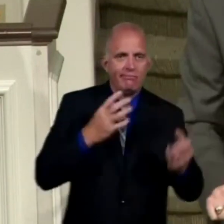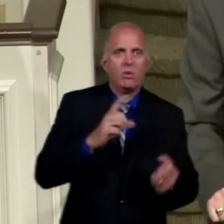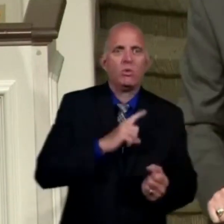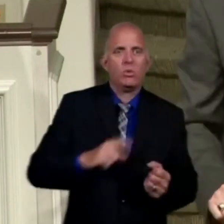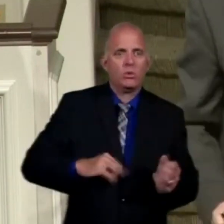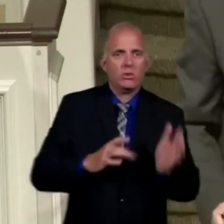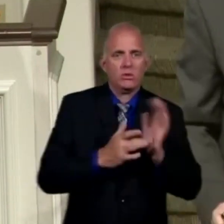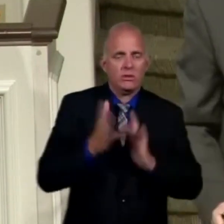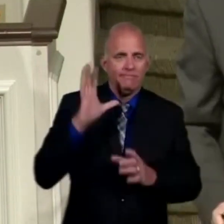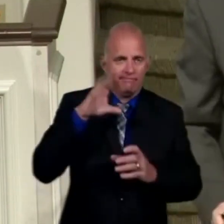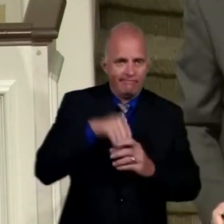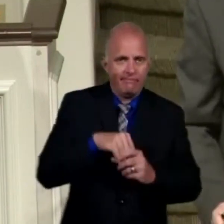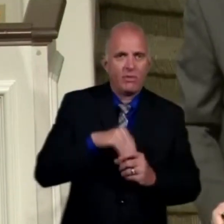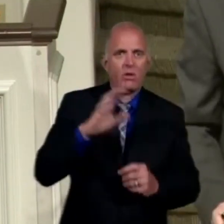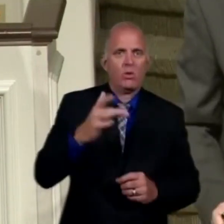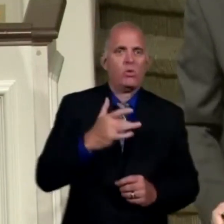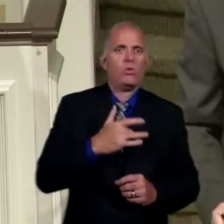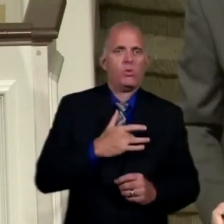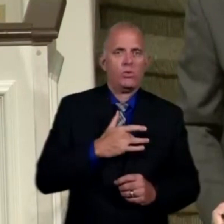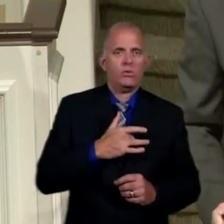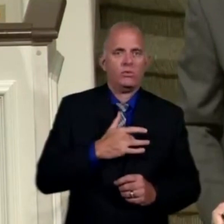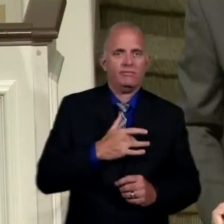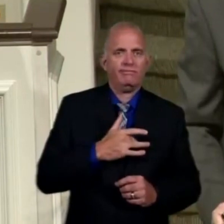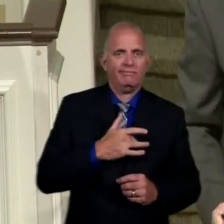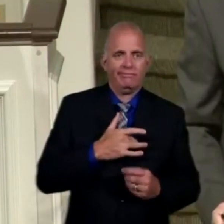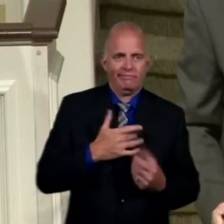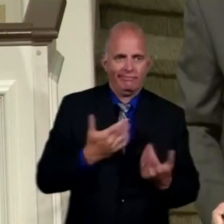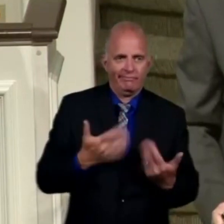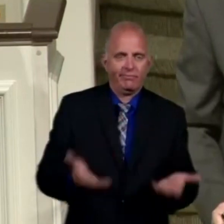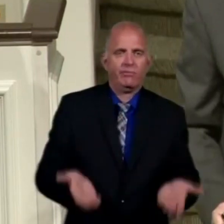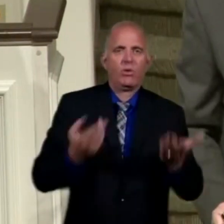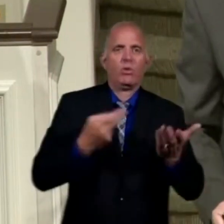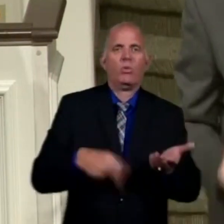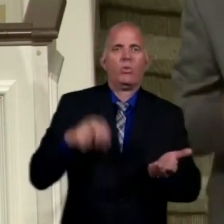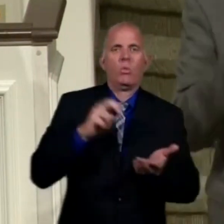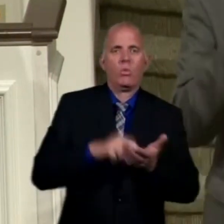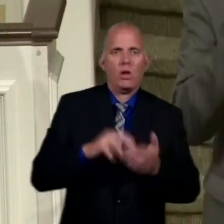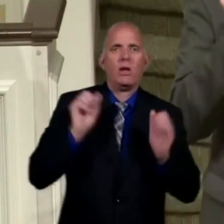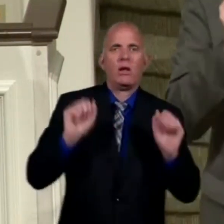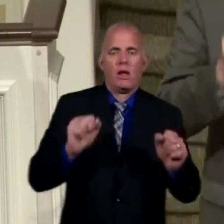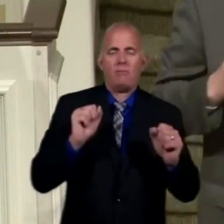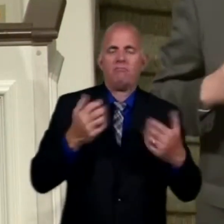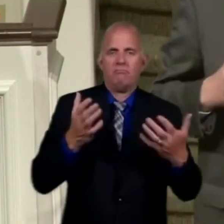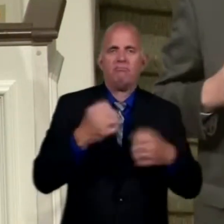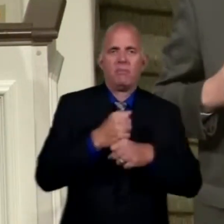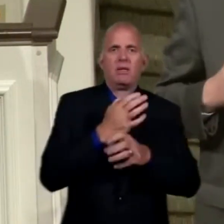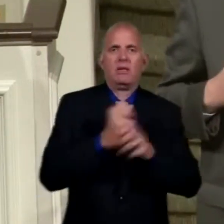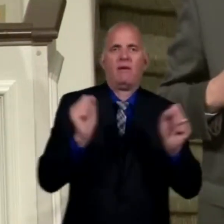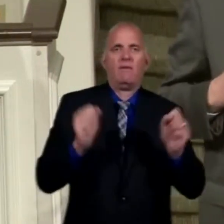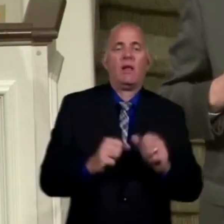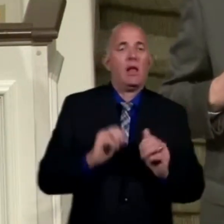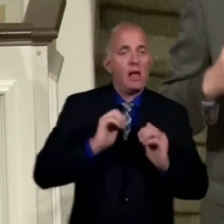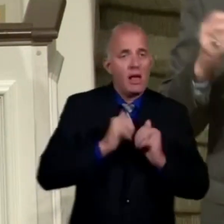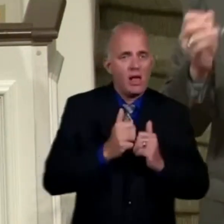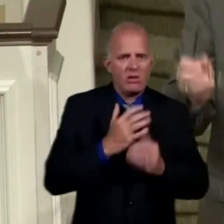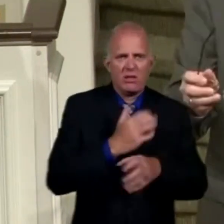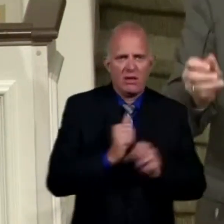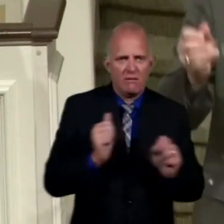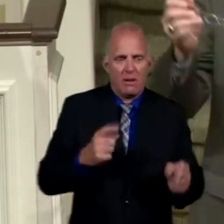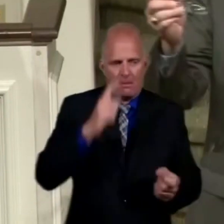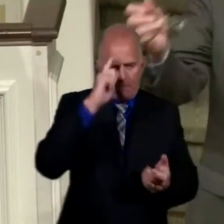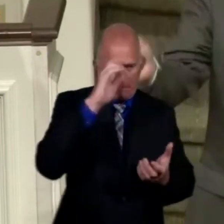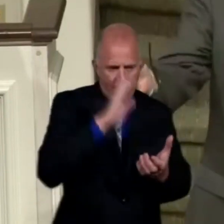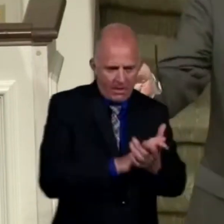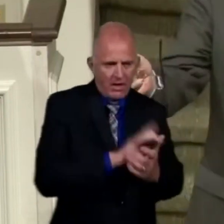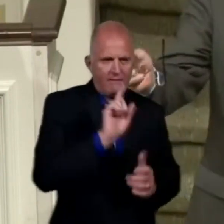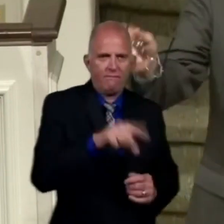heart that God raised him from the dead, thou shalt be saved. You can be saved. What do I have to do to be saved? He says, believe in your heart that only